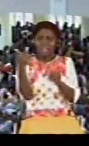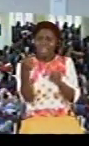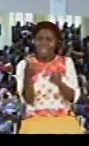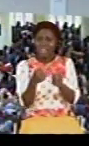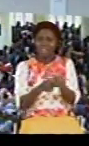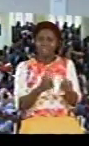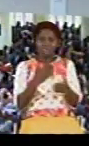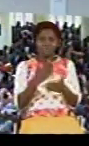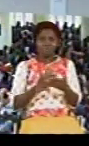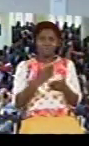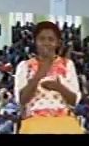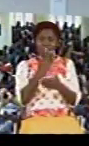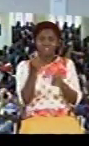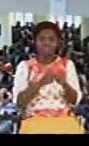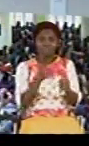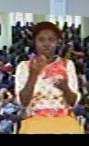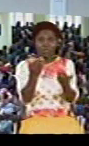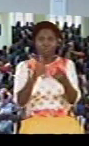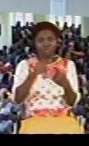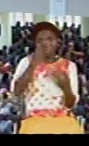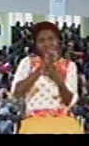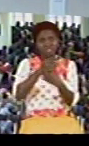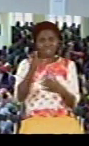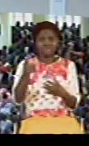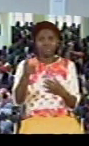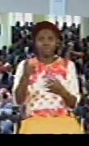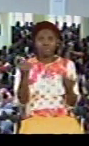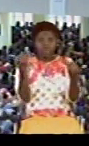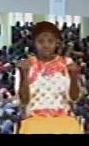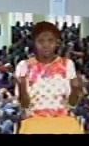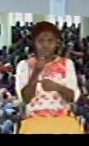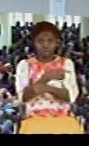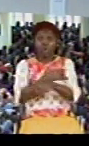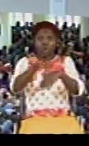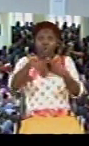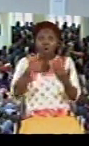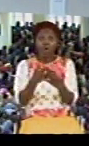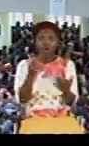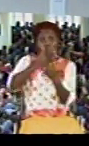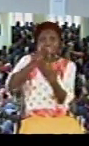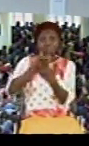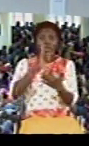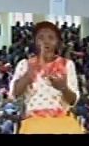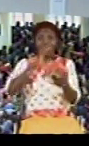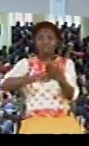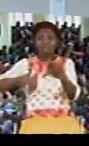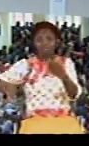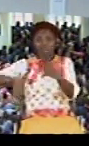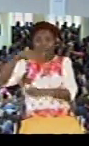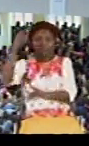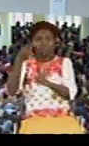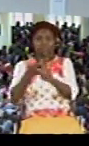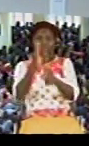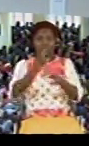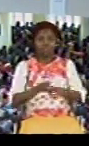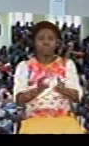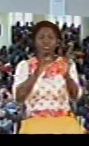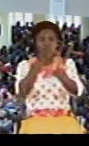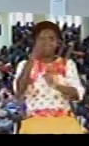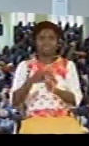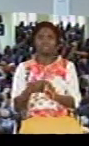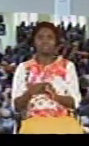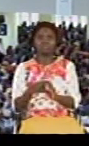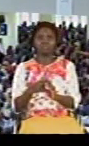those hindrances are taken out of the way. You turn over here, help is waiting for you